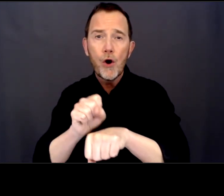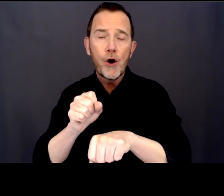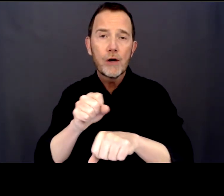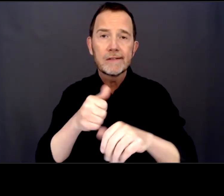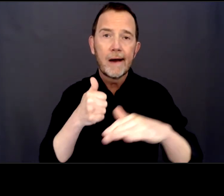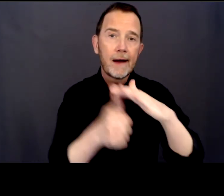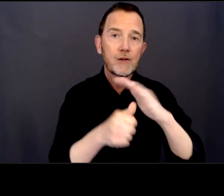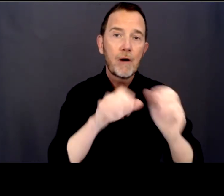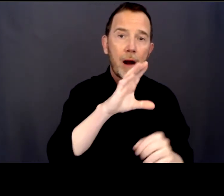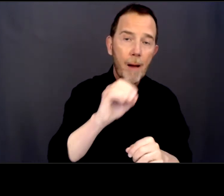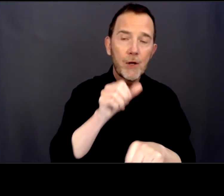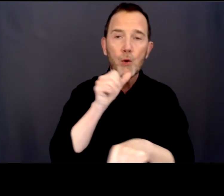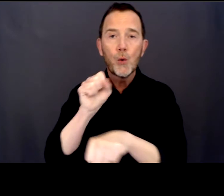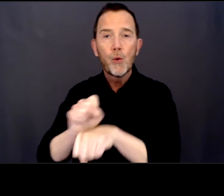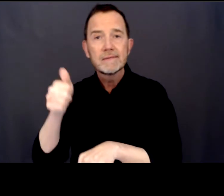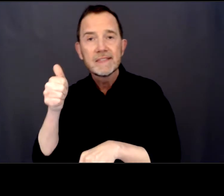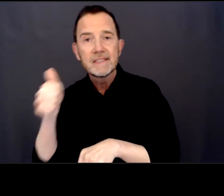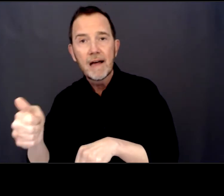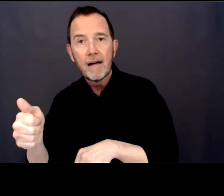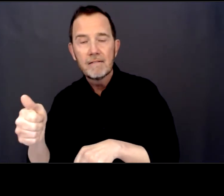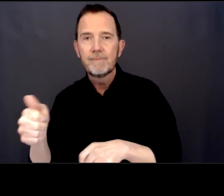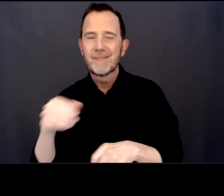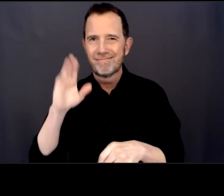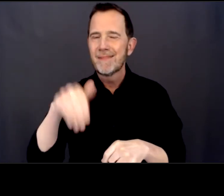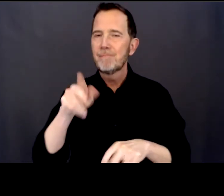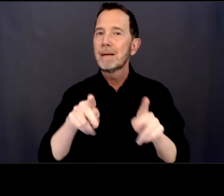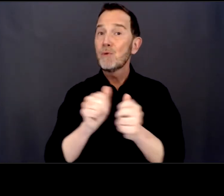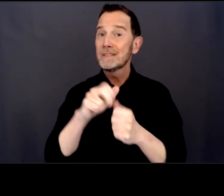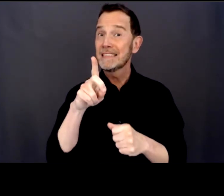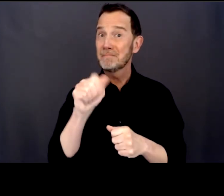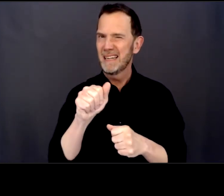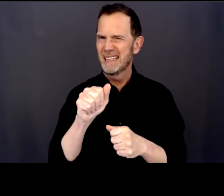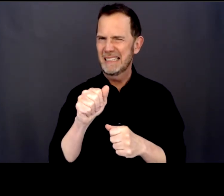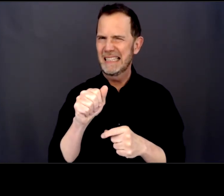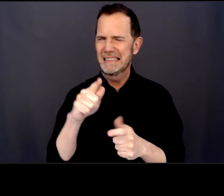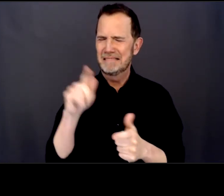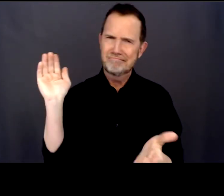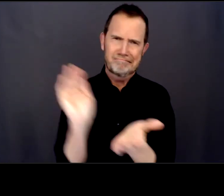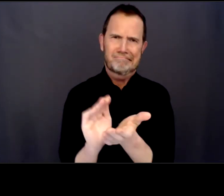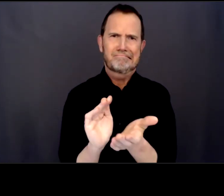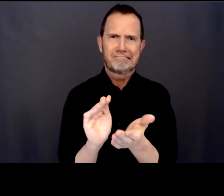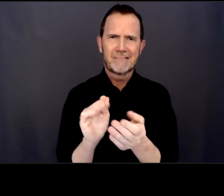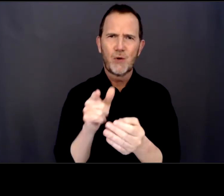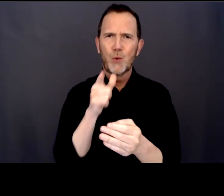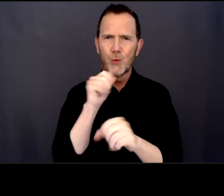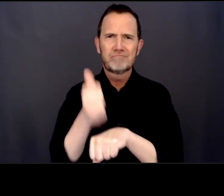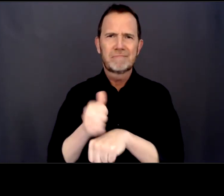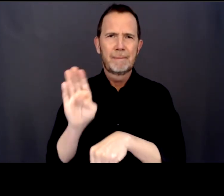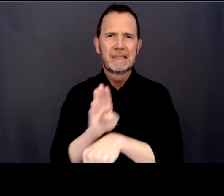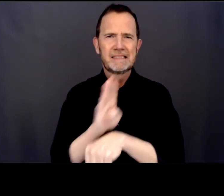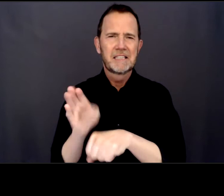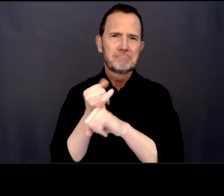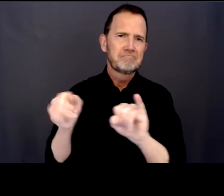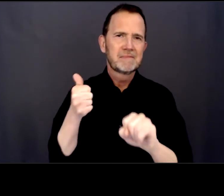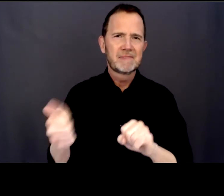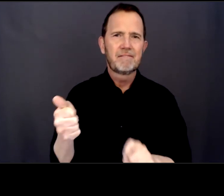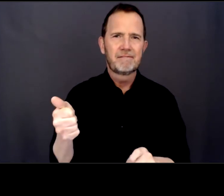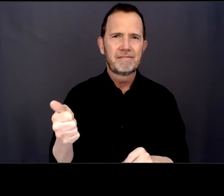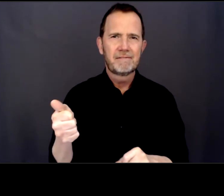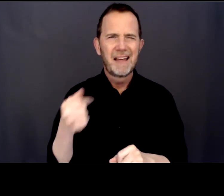significantly lower percentage of people with disabilities who are entrepreneurs, and that's true, I think, across cities.